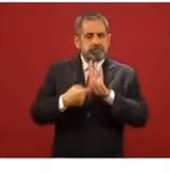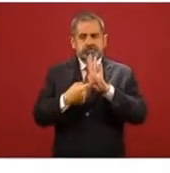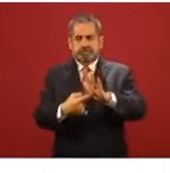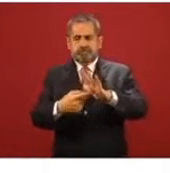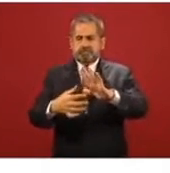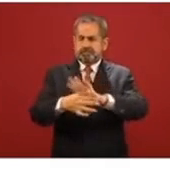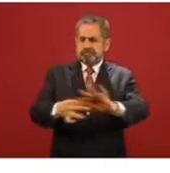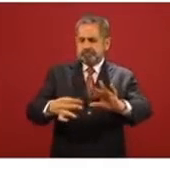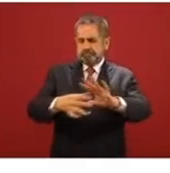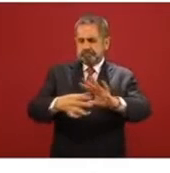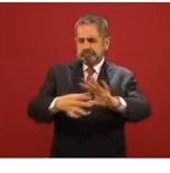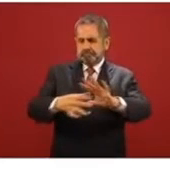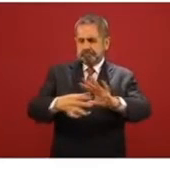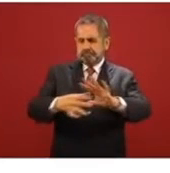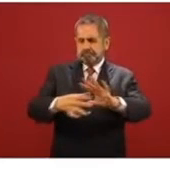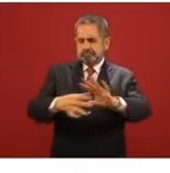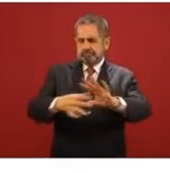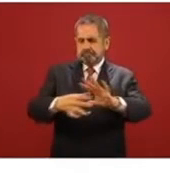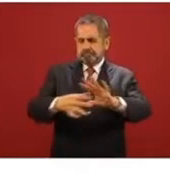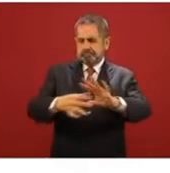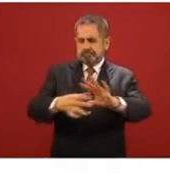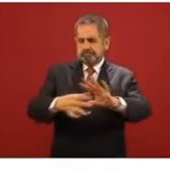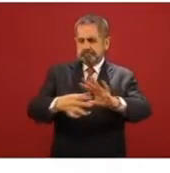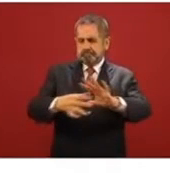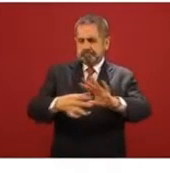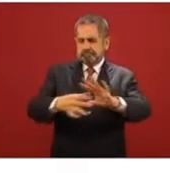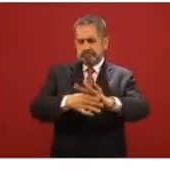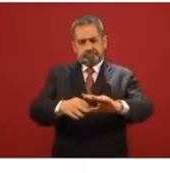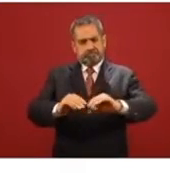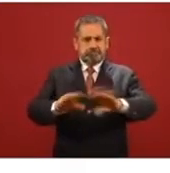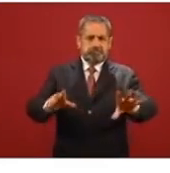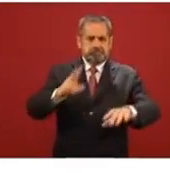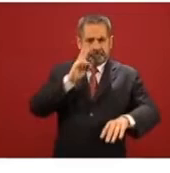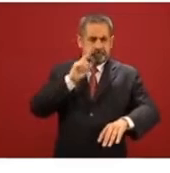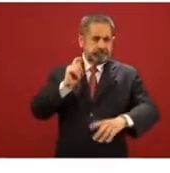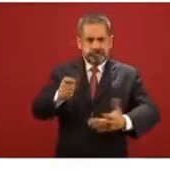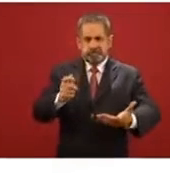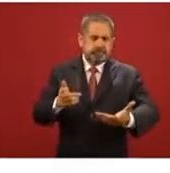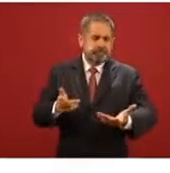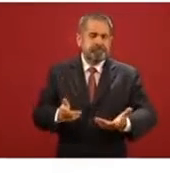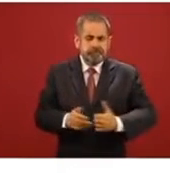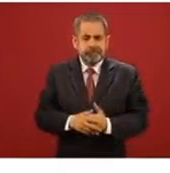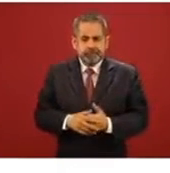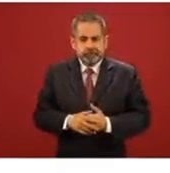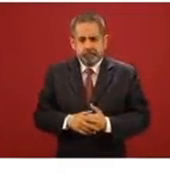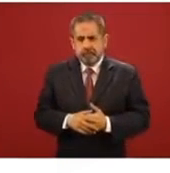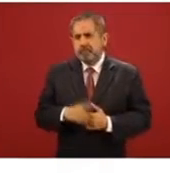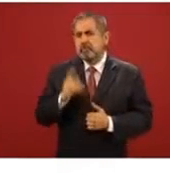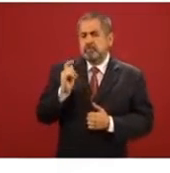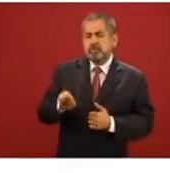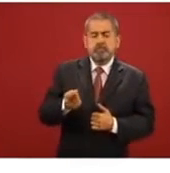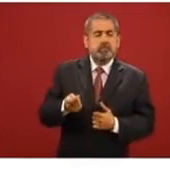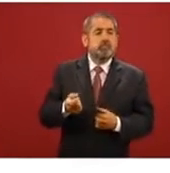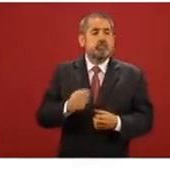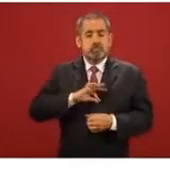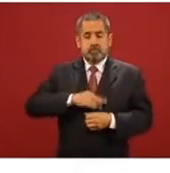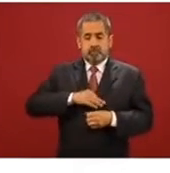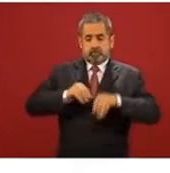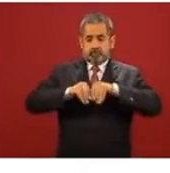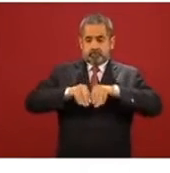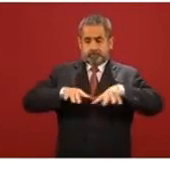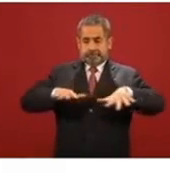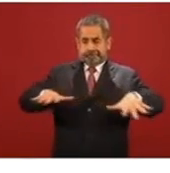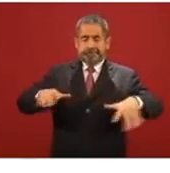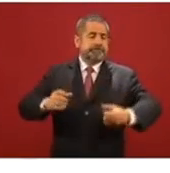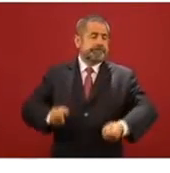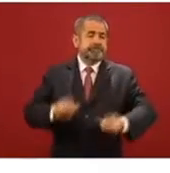Podemos ver también We can see also qué magnitud hay de esta epidemia y compararla, como